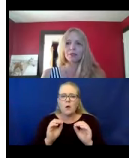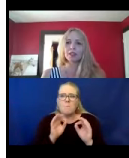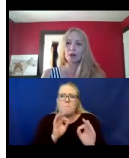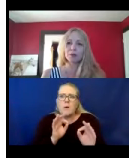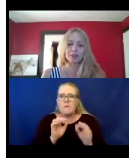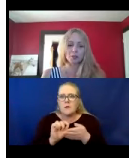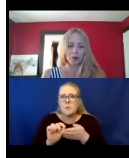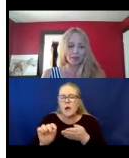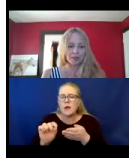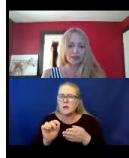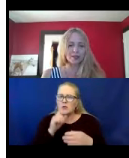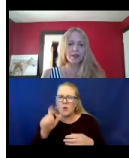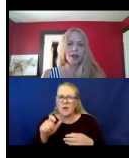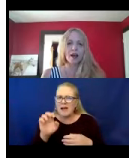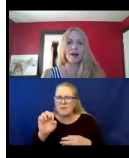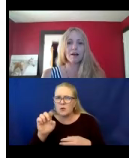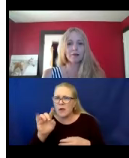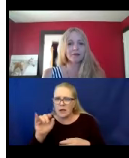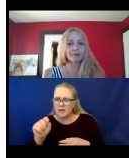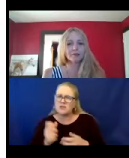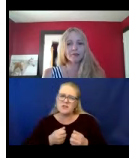It can really help you express things.